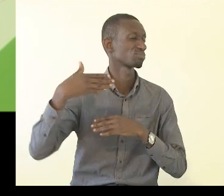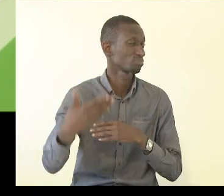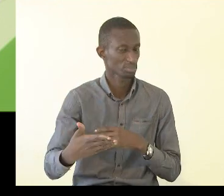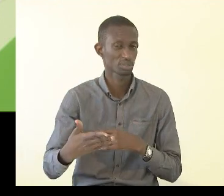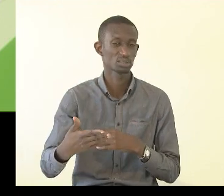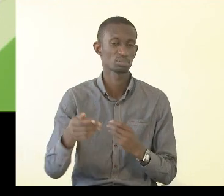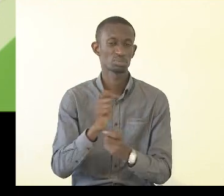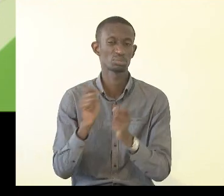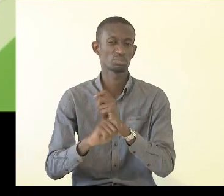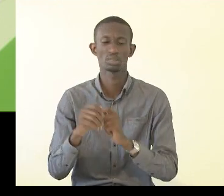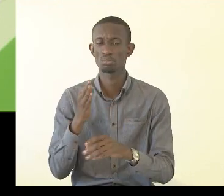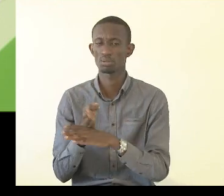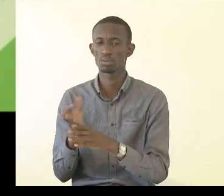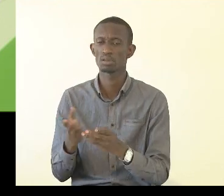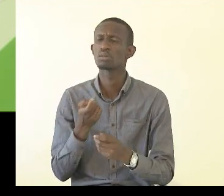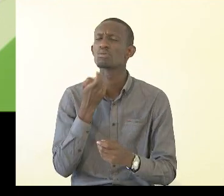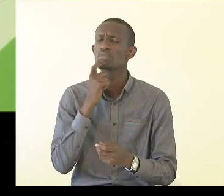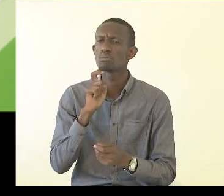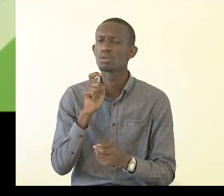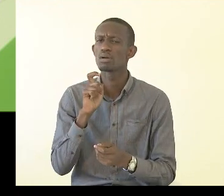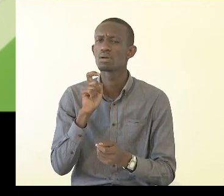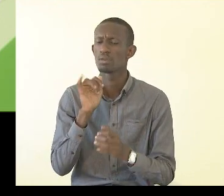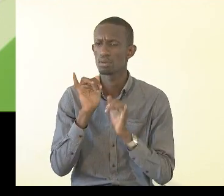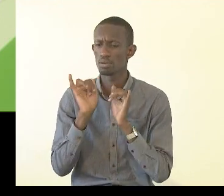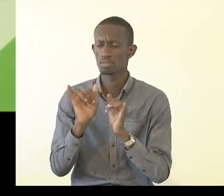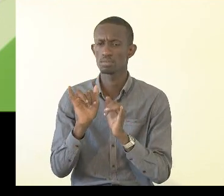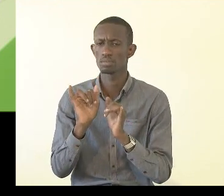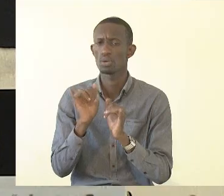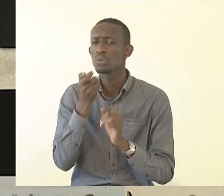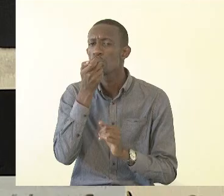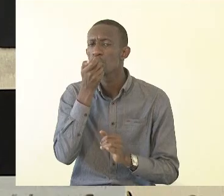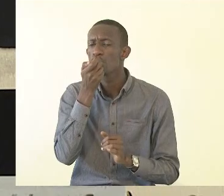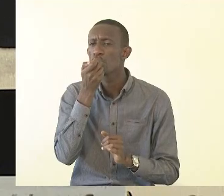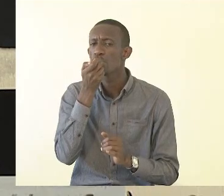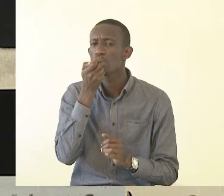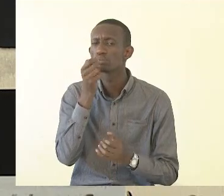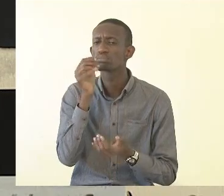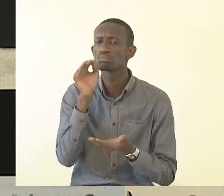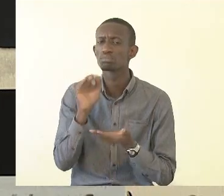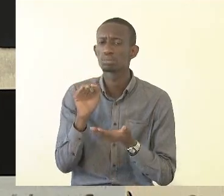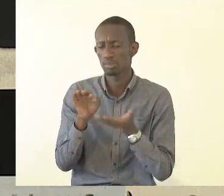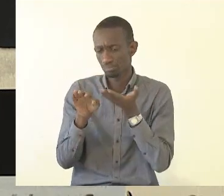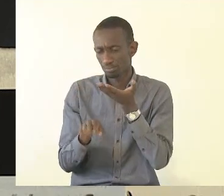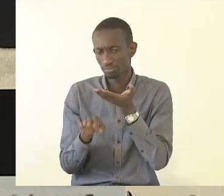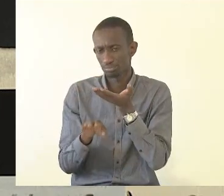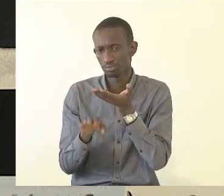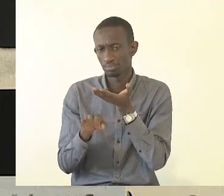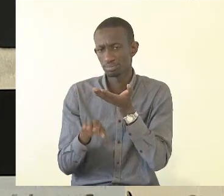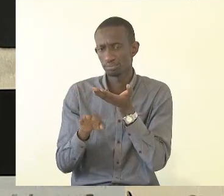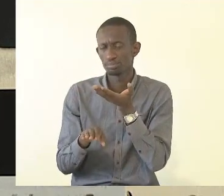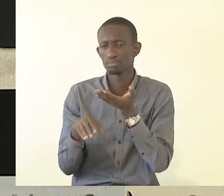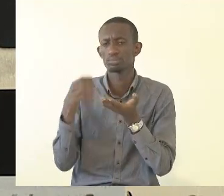temperatures have to be kept below 55. So this is to prevent, that is Roman 2,